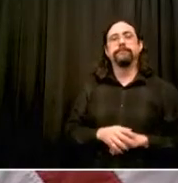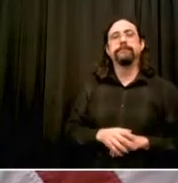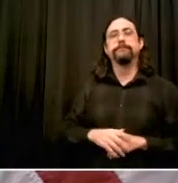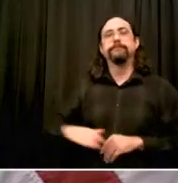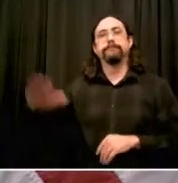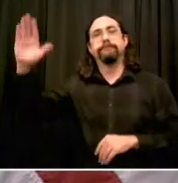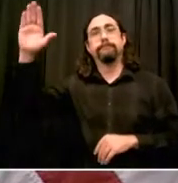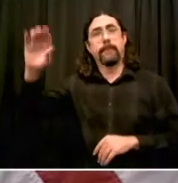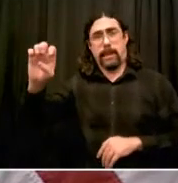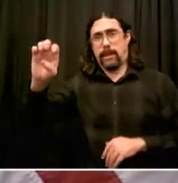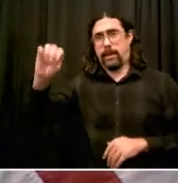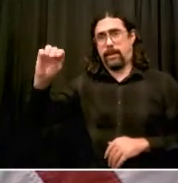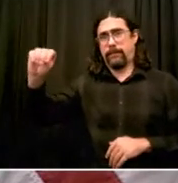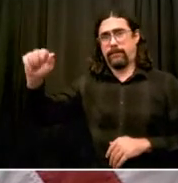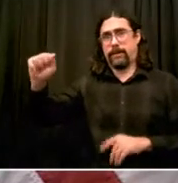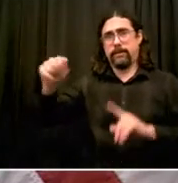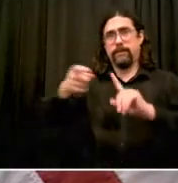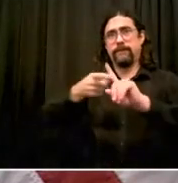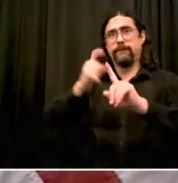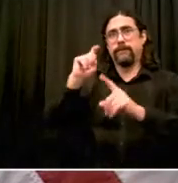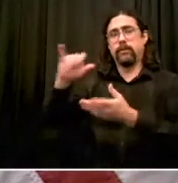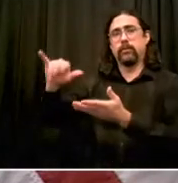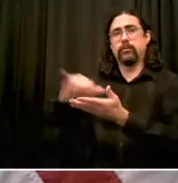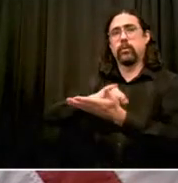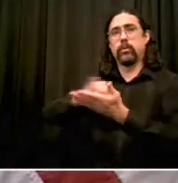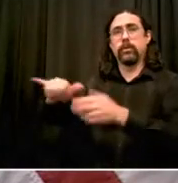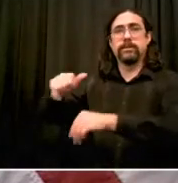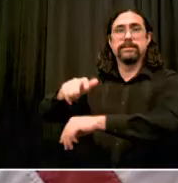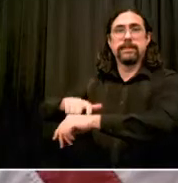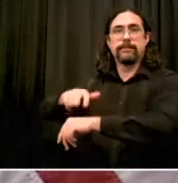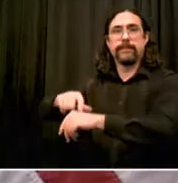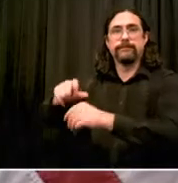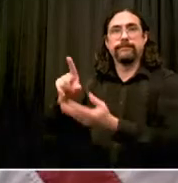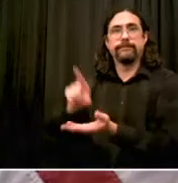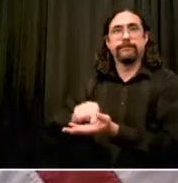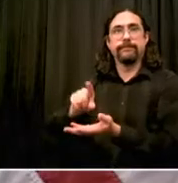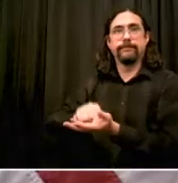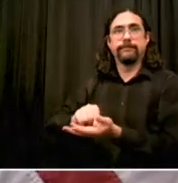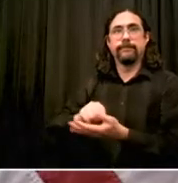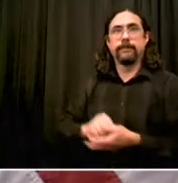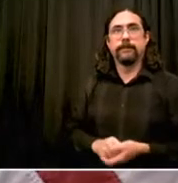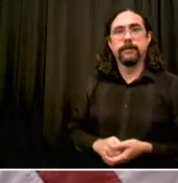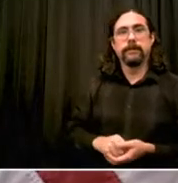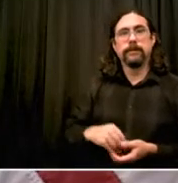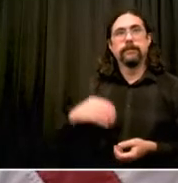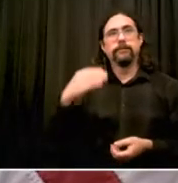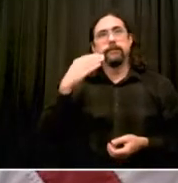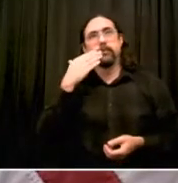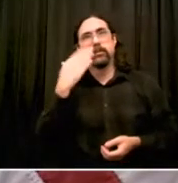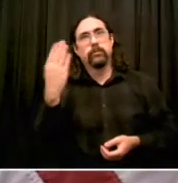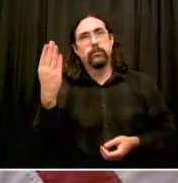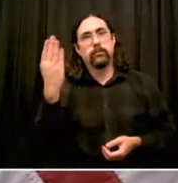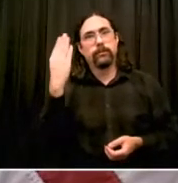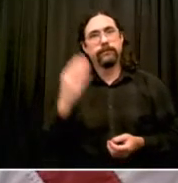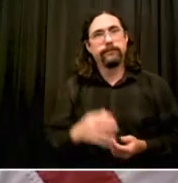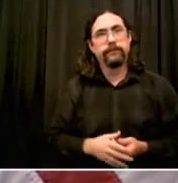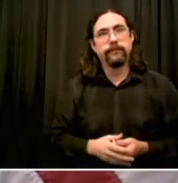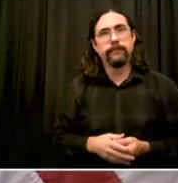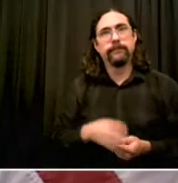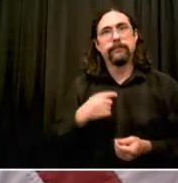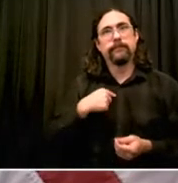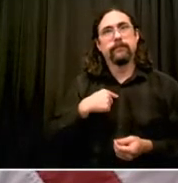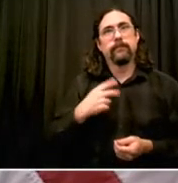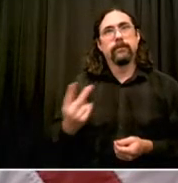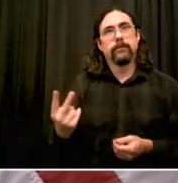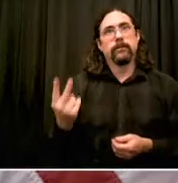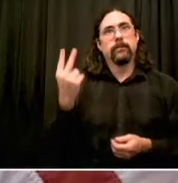Hi, good morning, Mayor. I have two questions for you. The first is about the COVID testing. I'm actually still waiting for results for a family member of